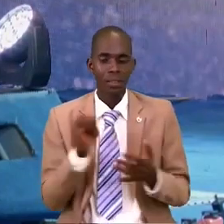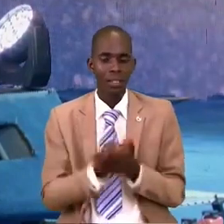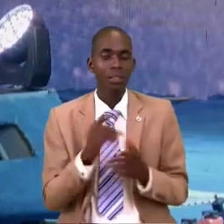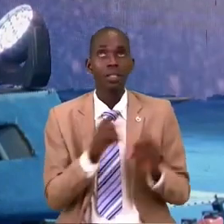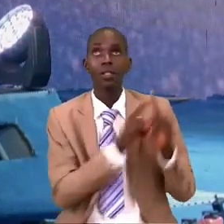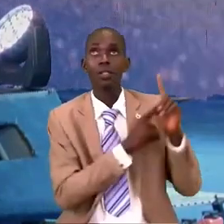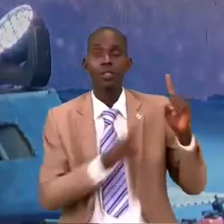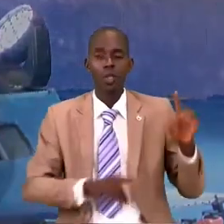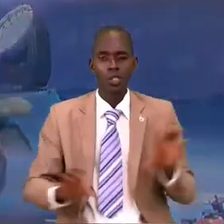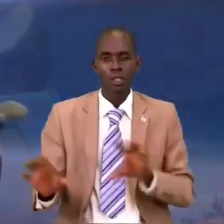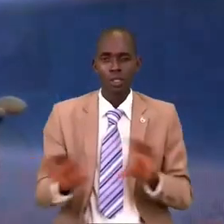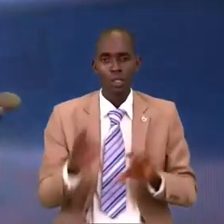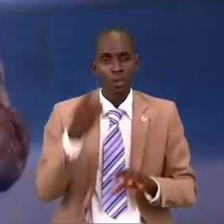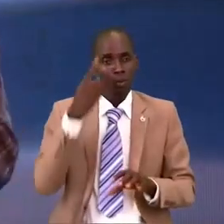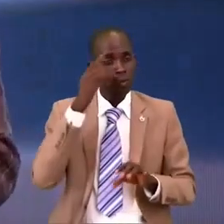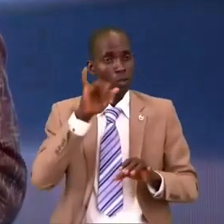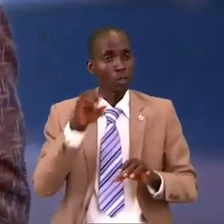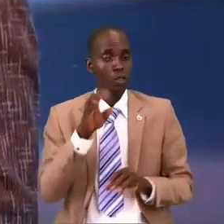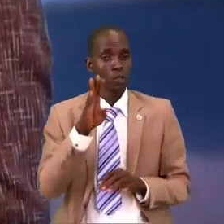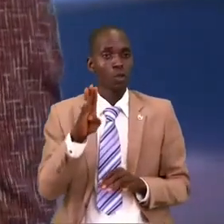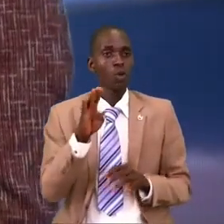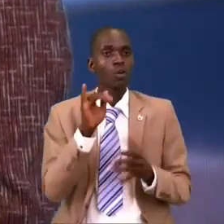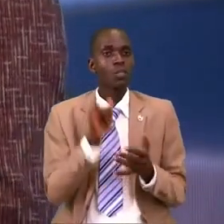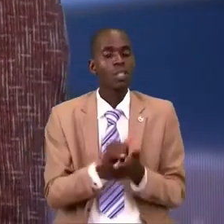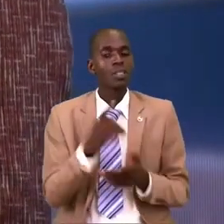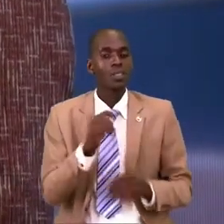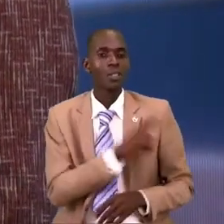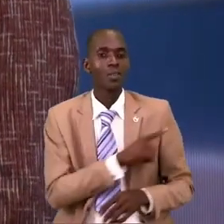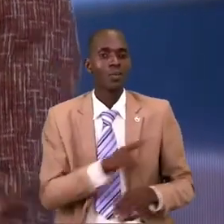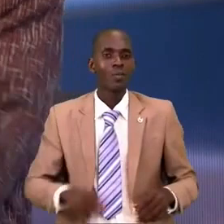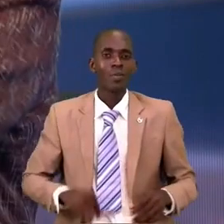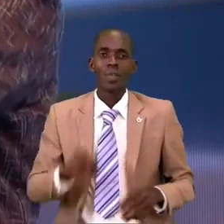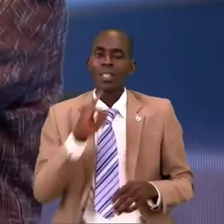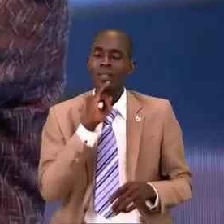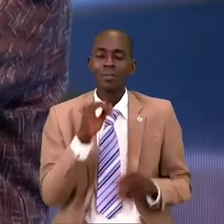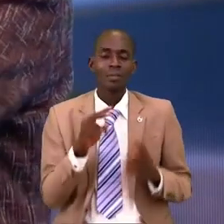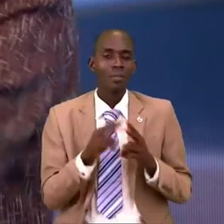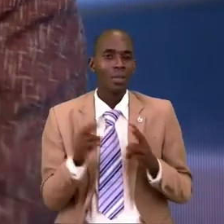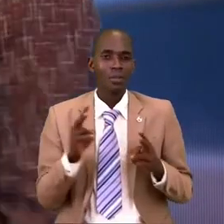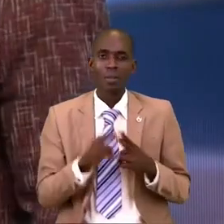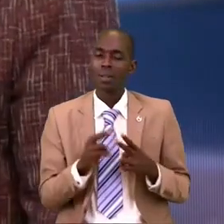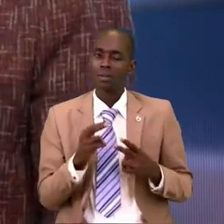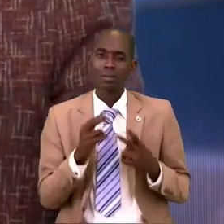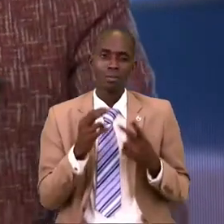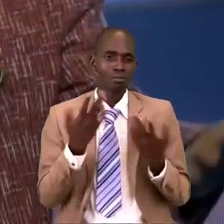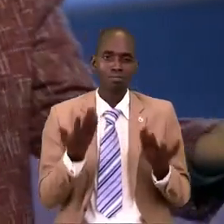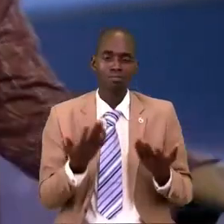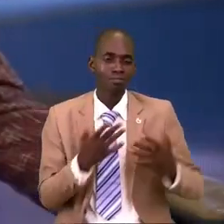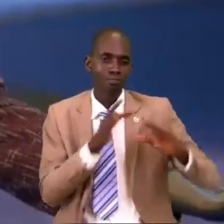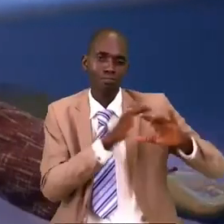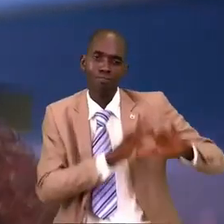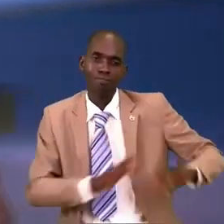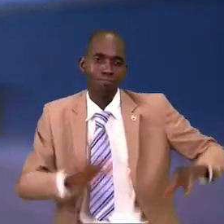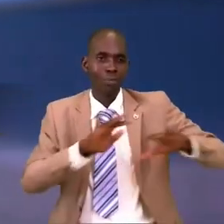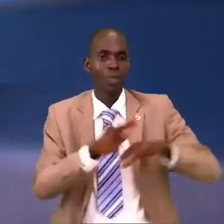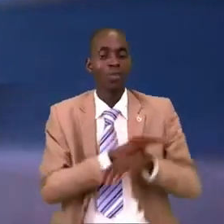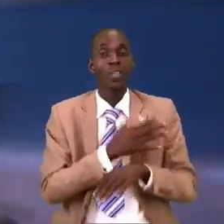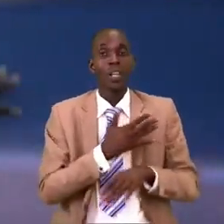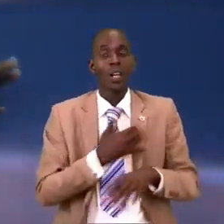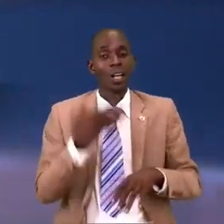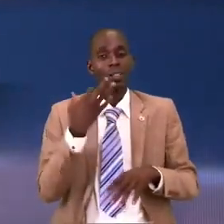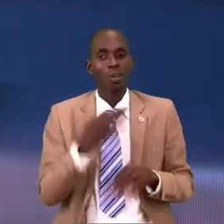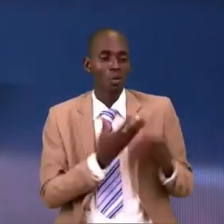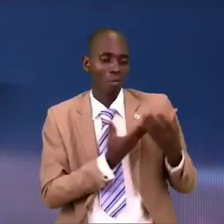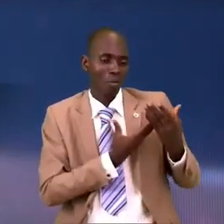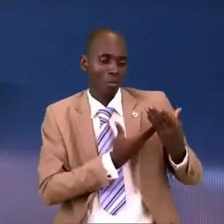tender mercy. You see that? Whether it's for Job, or for Jacob, or for Jeremiah, or